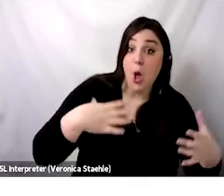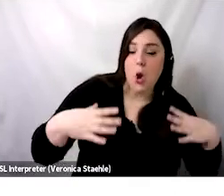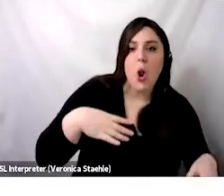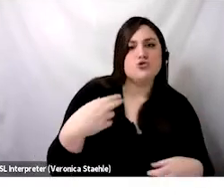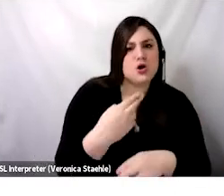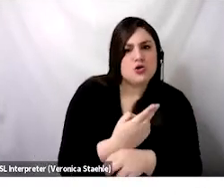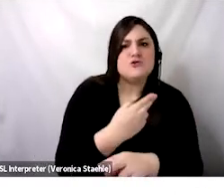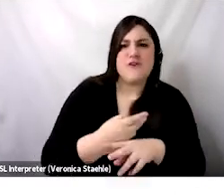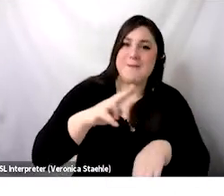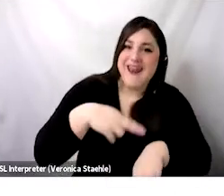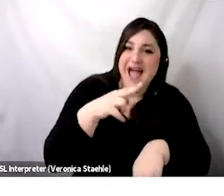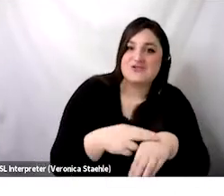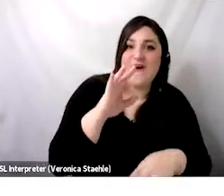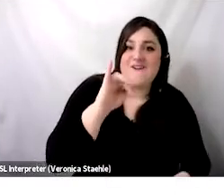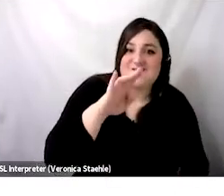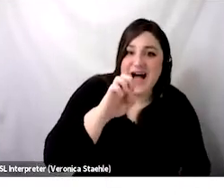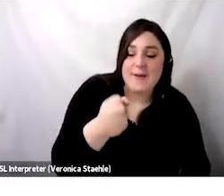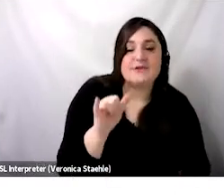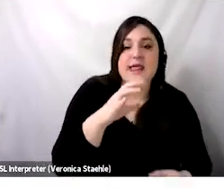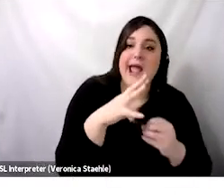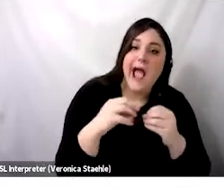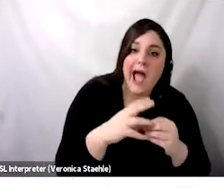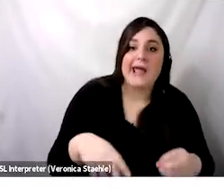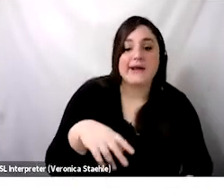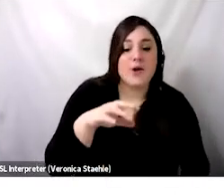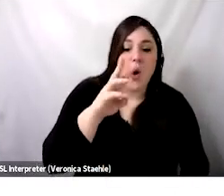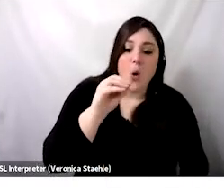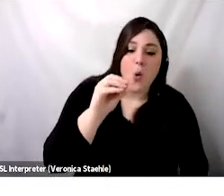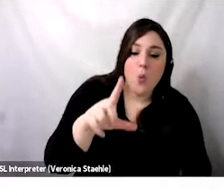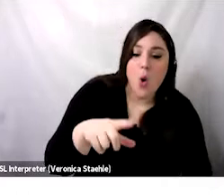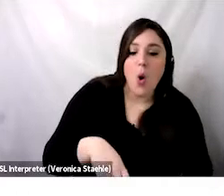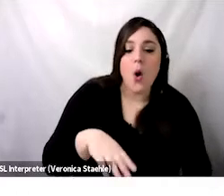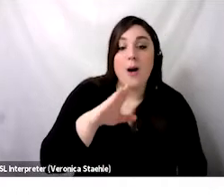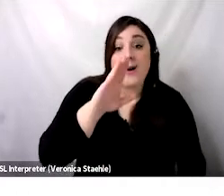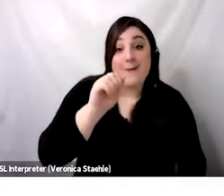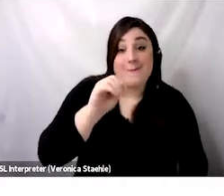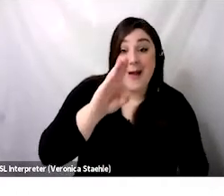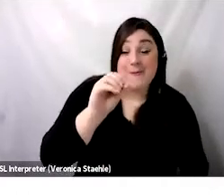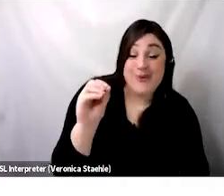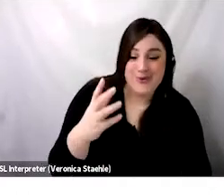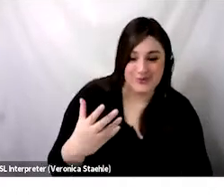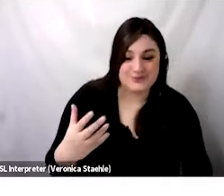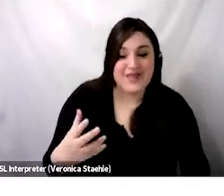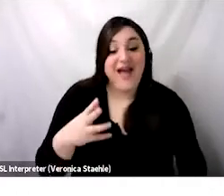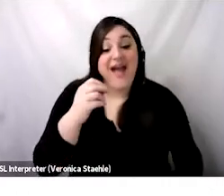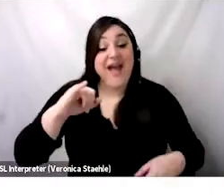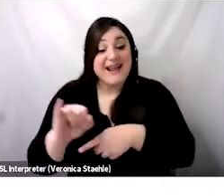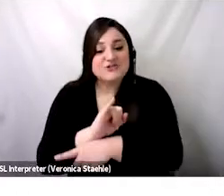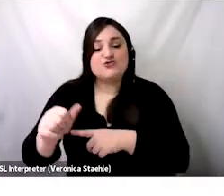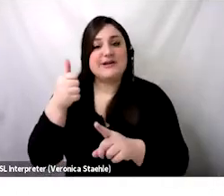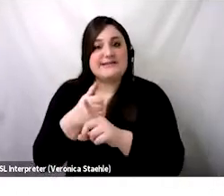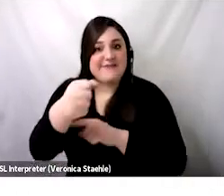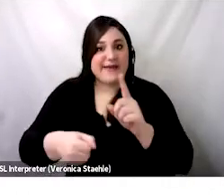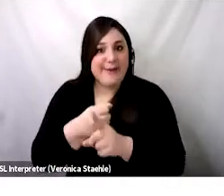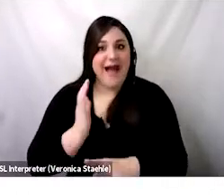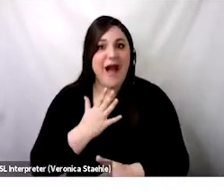It too is an industry that has impacted our environment, labor, and farming. As an activist, an